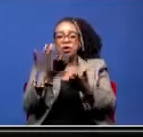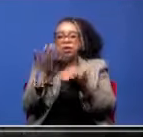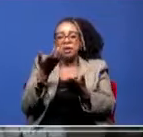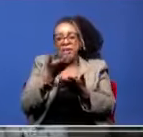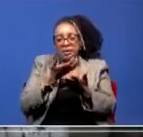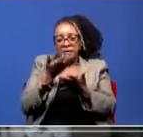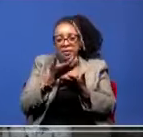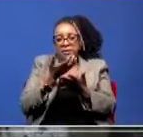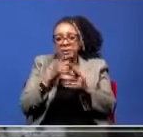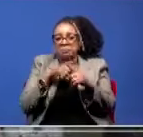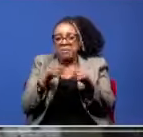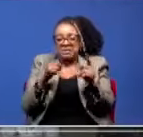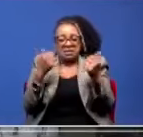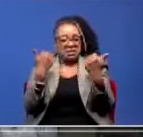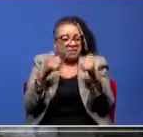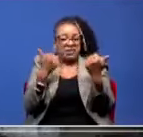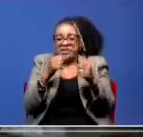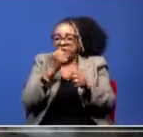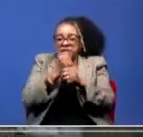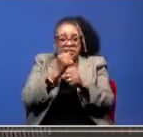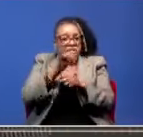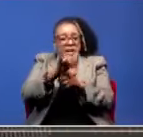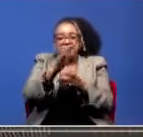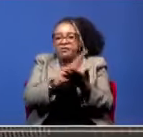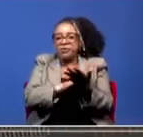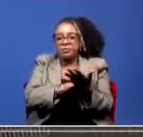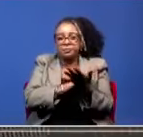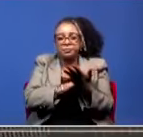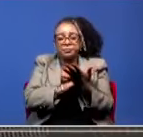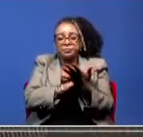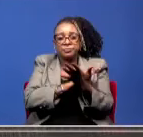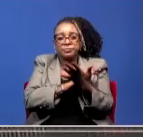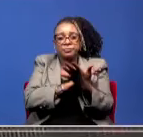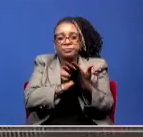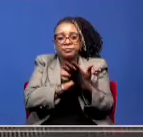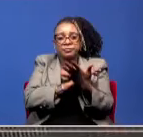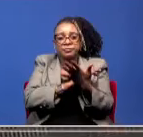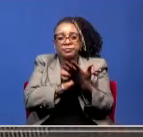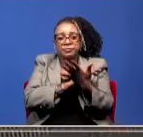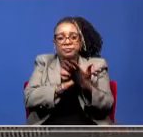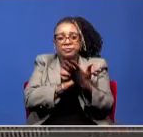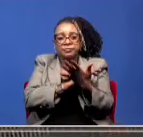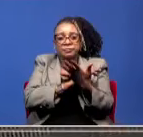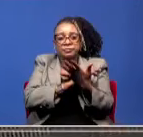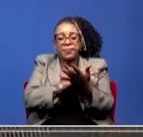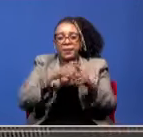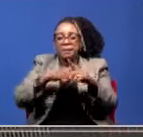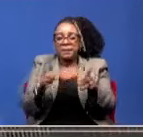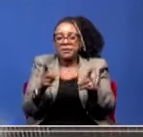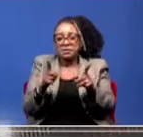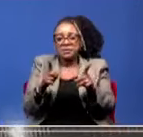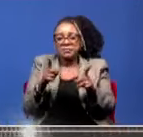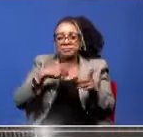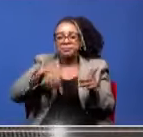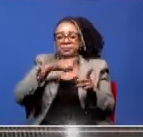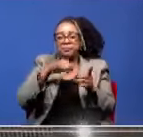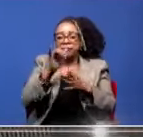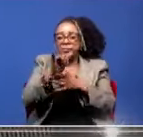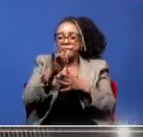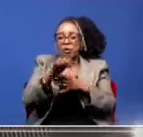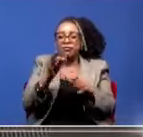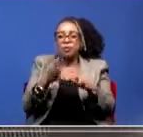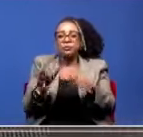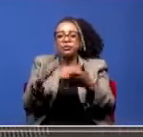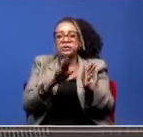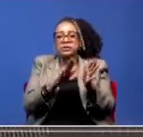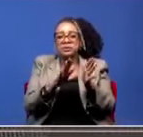despite having never supplied such a commodity before. It was not advertised, but we learned of the opportunity